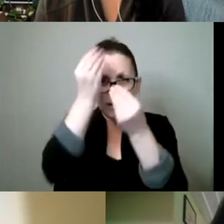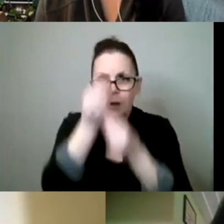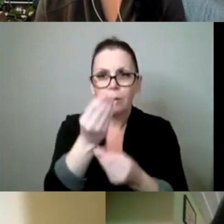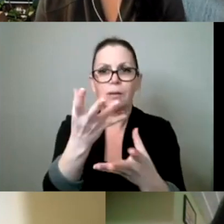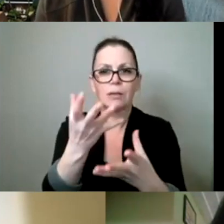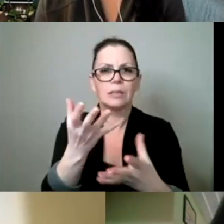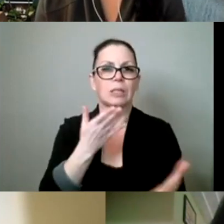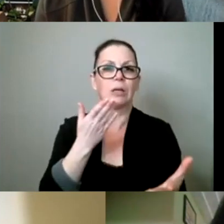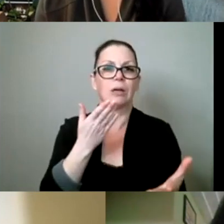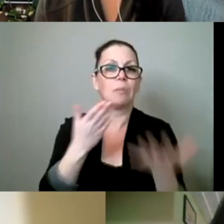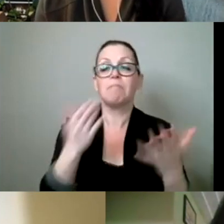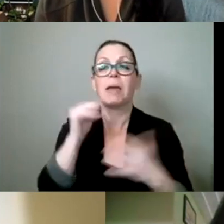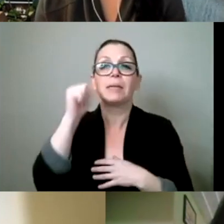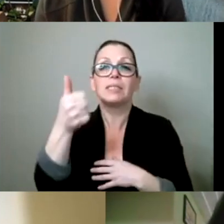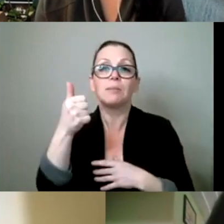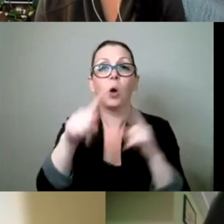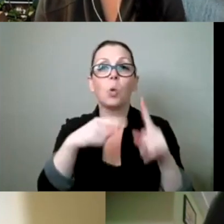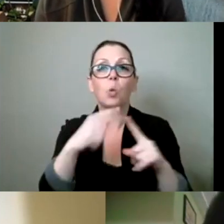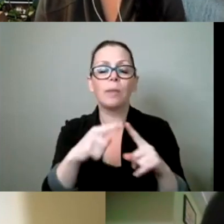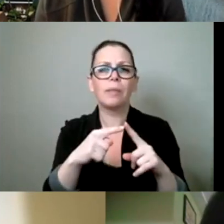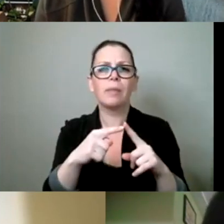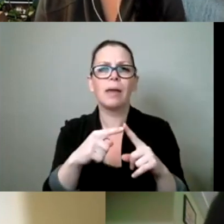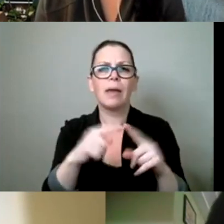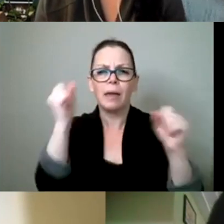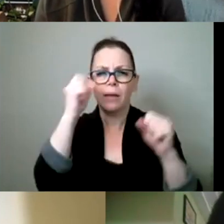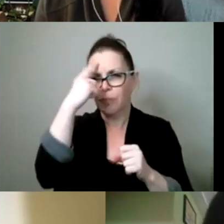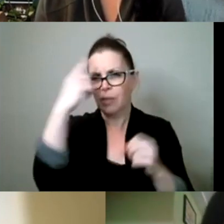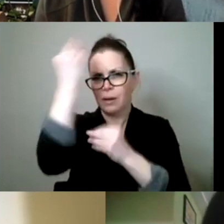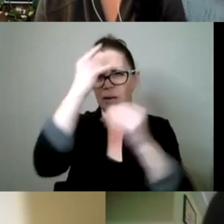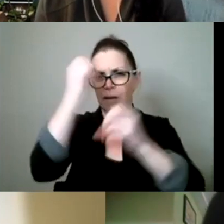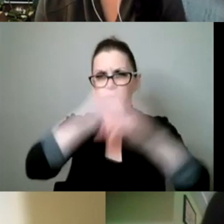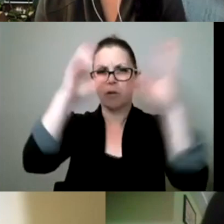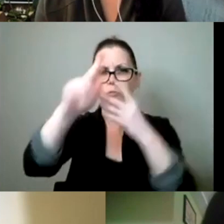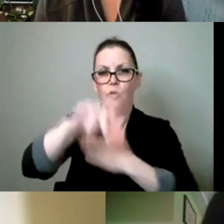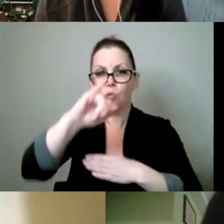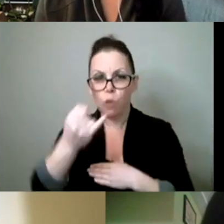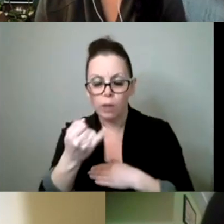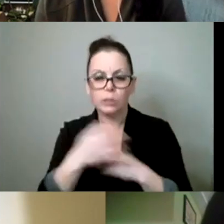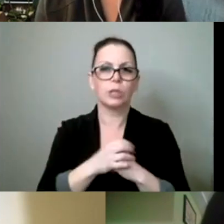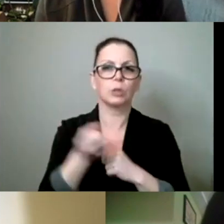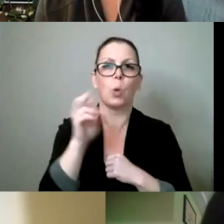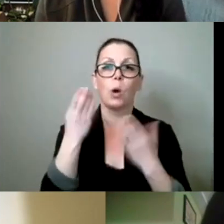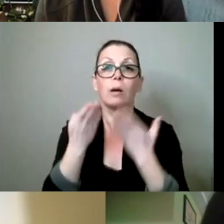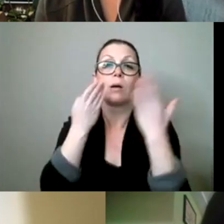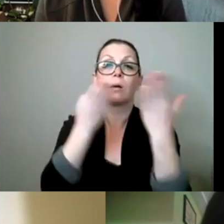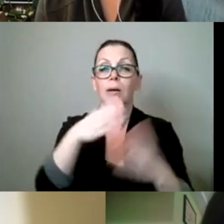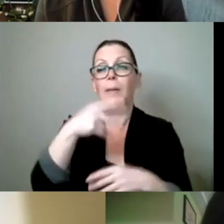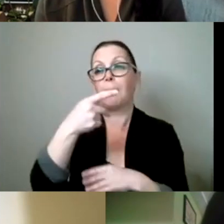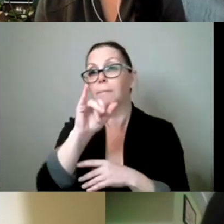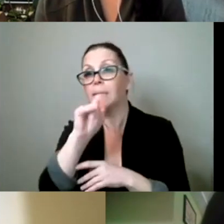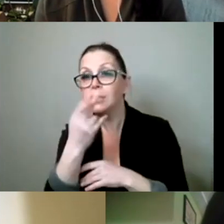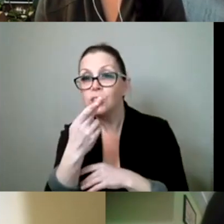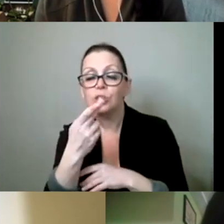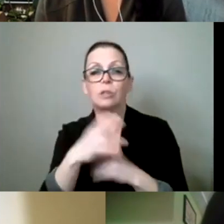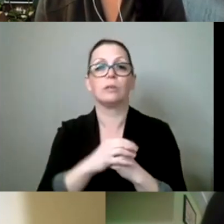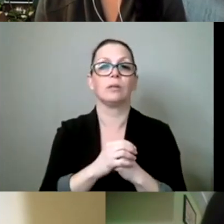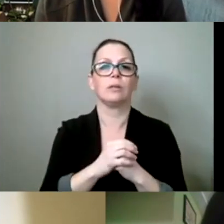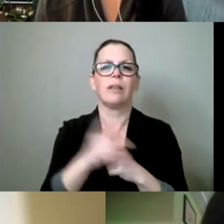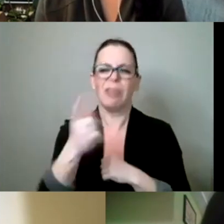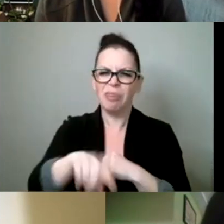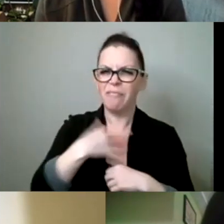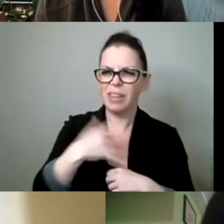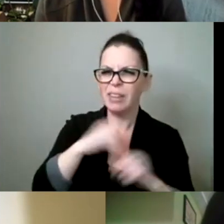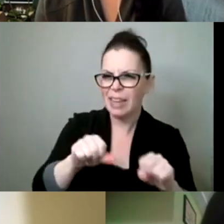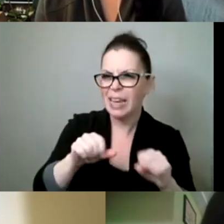when they pitch their project or conceive of a project, they can bring themselves to the screen and feel like they can do this thing,